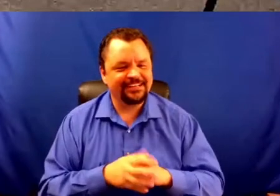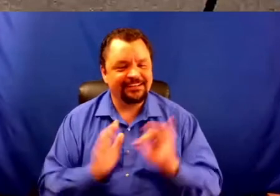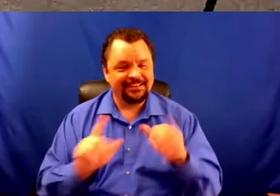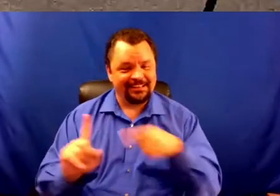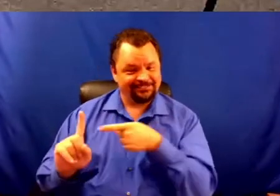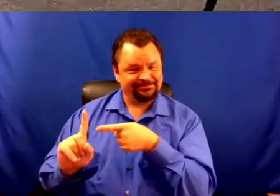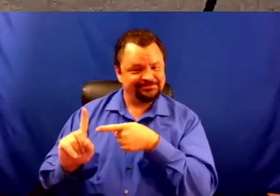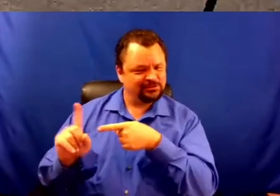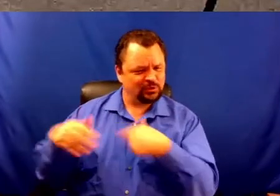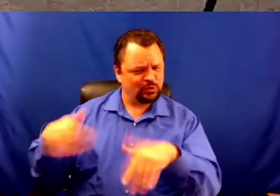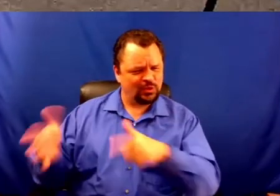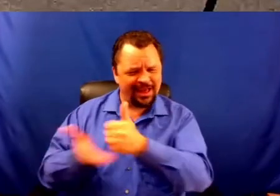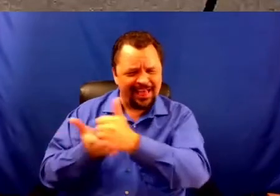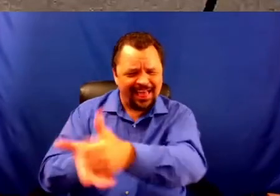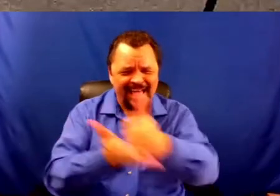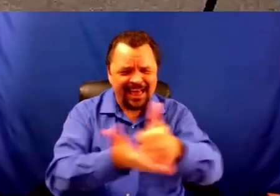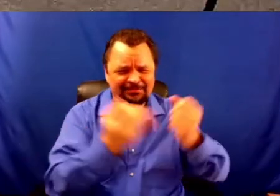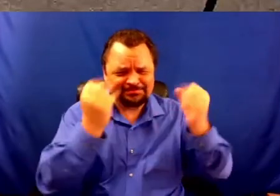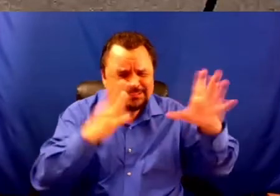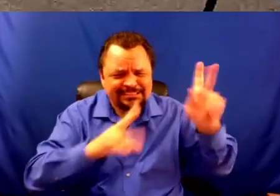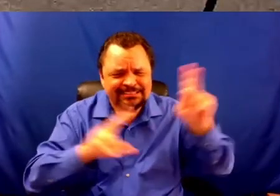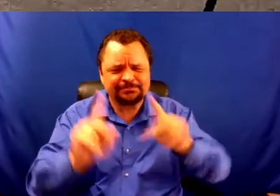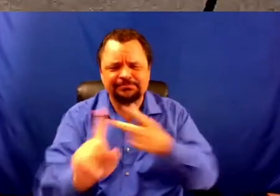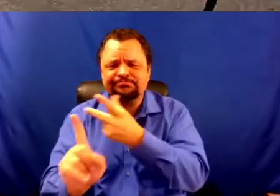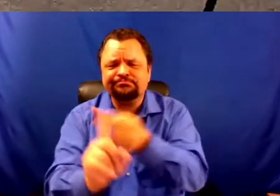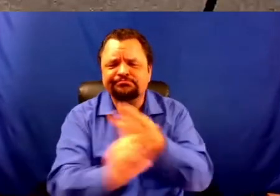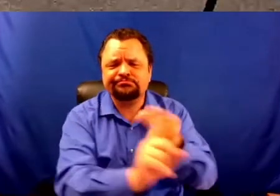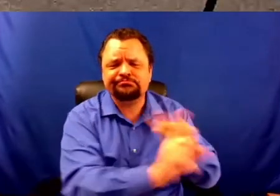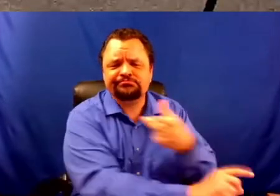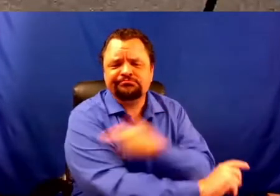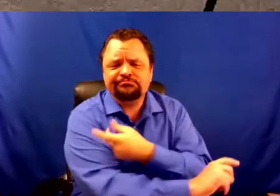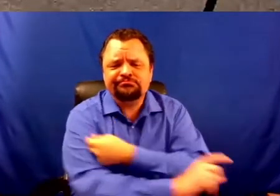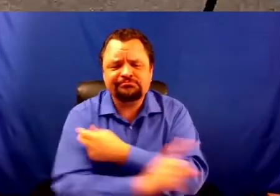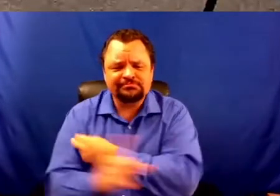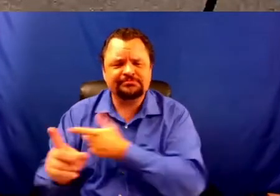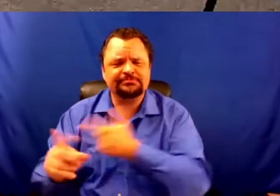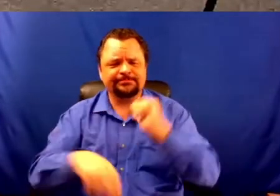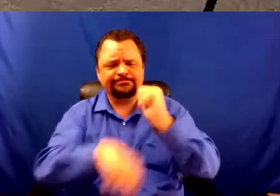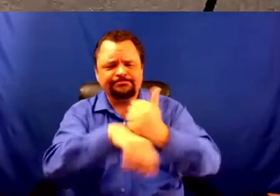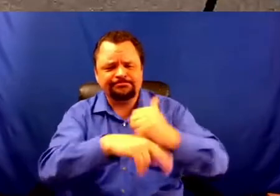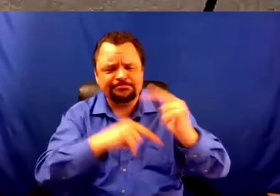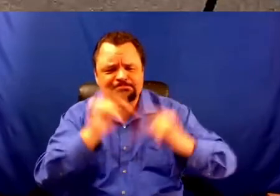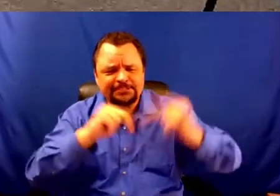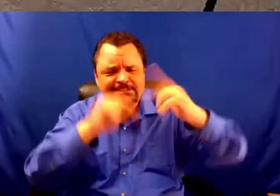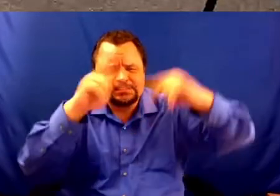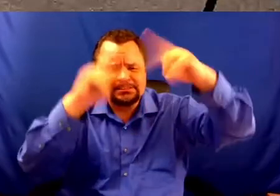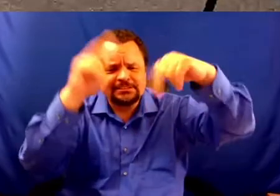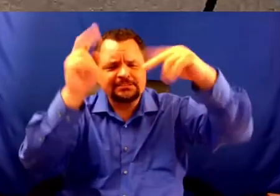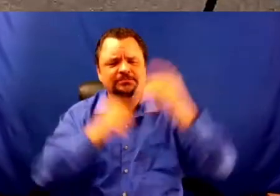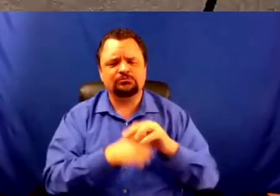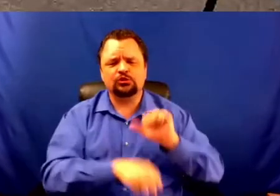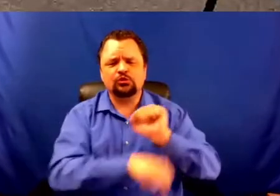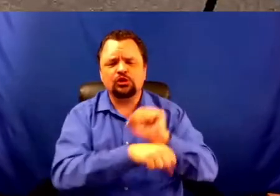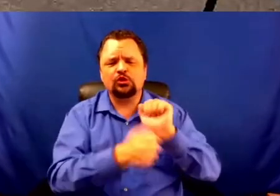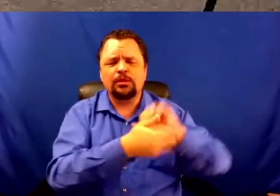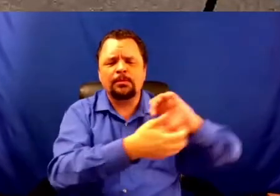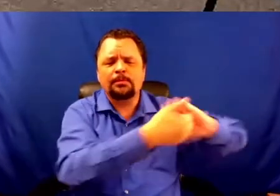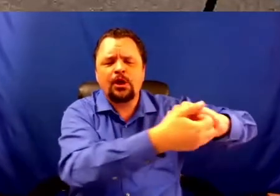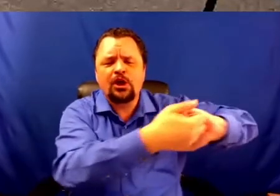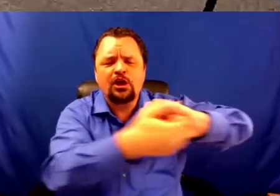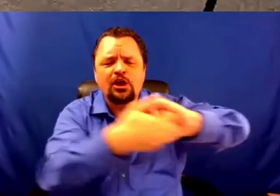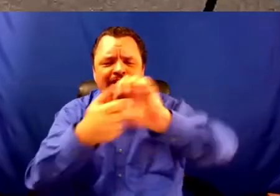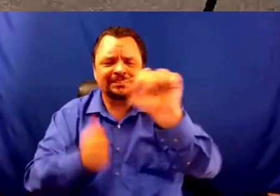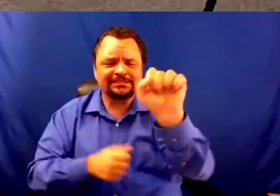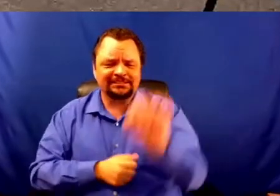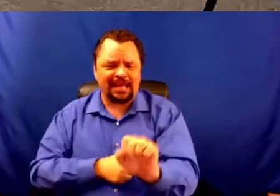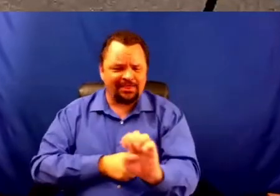She helped us out at many of the points of dispensing we held at the South Building. Letty first started as a promotora, working with partners in southeastern